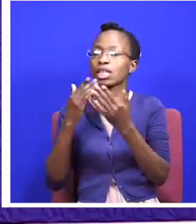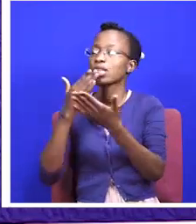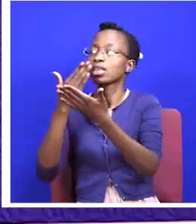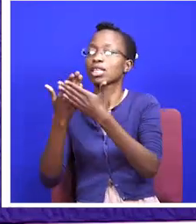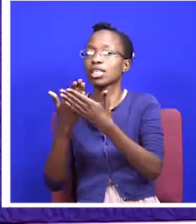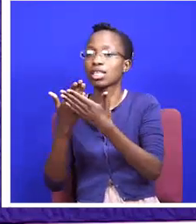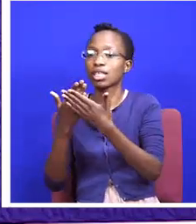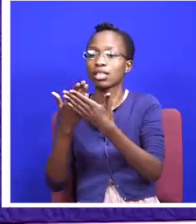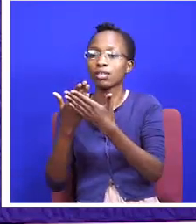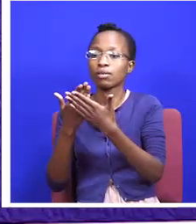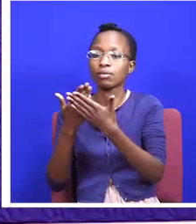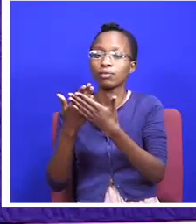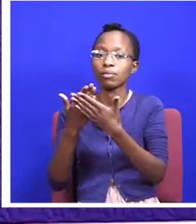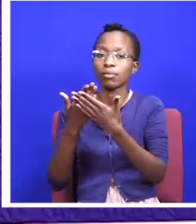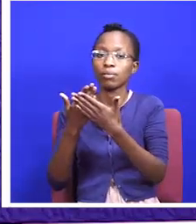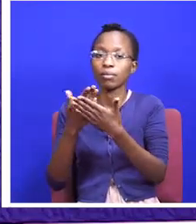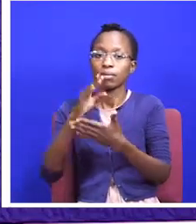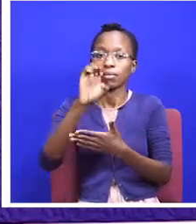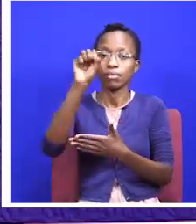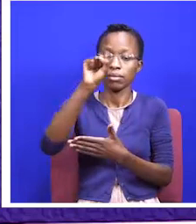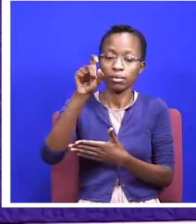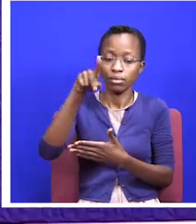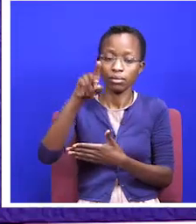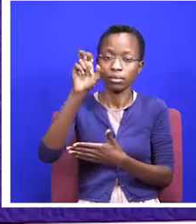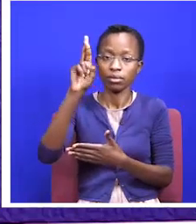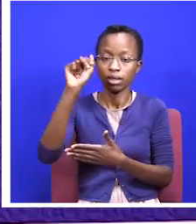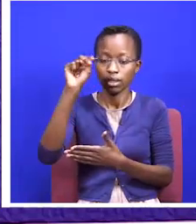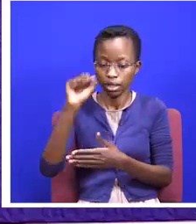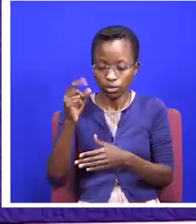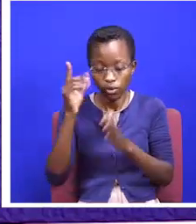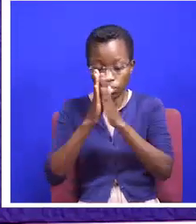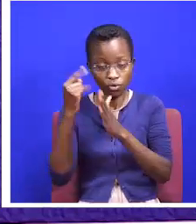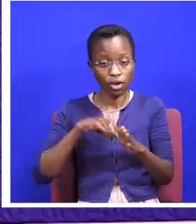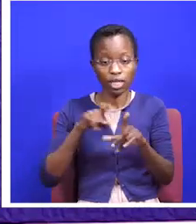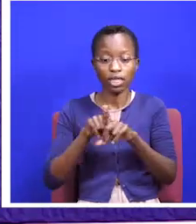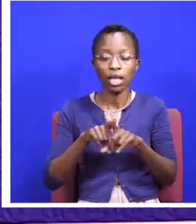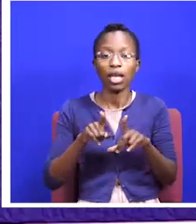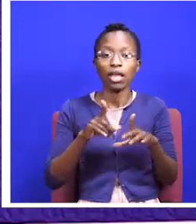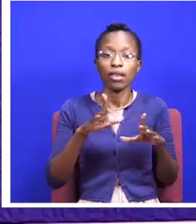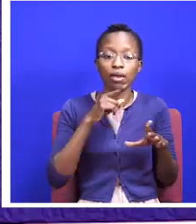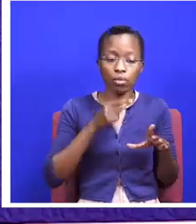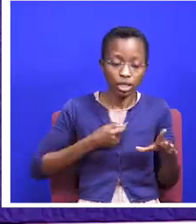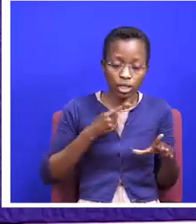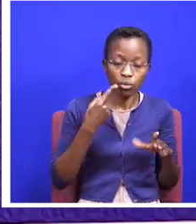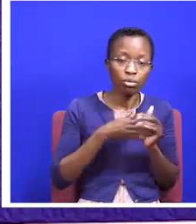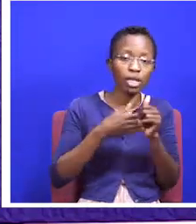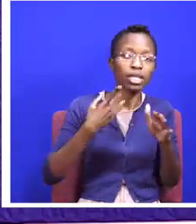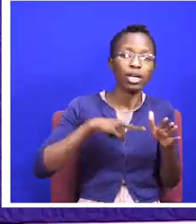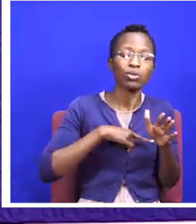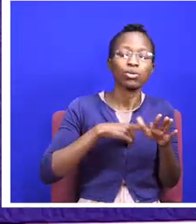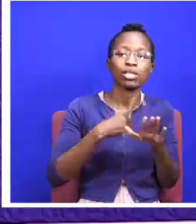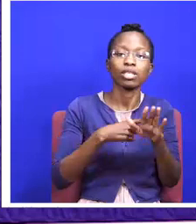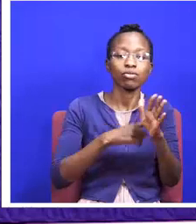like we always do, let's start by thanking Esperance for praying for us. And the boys and